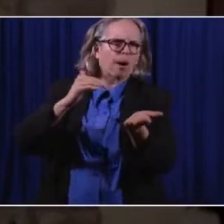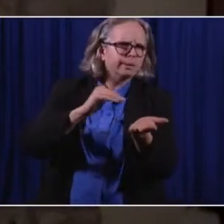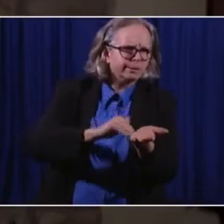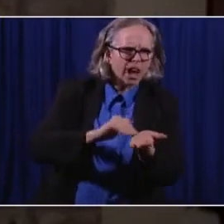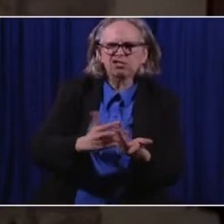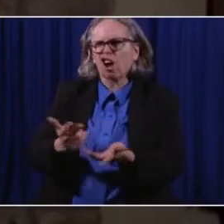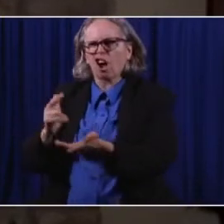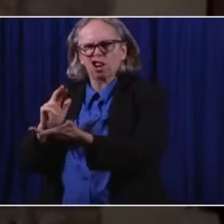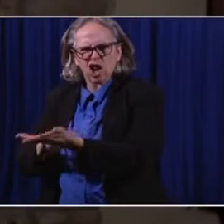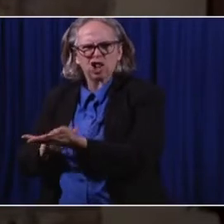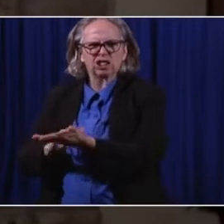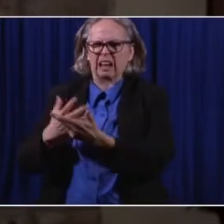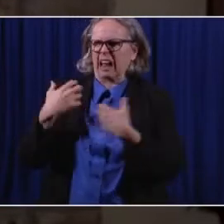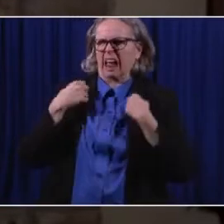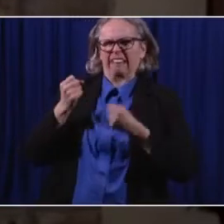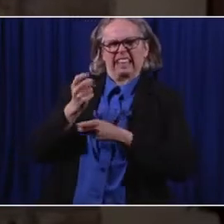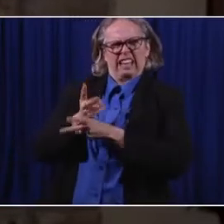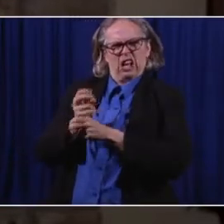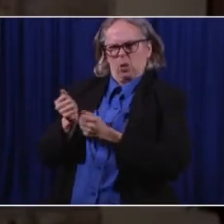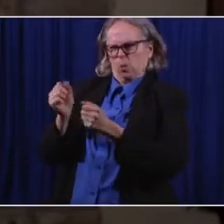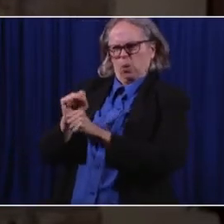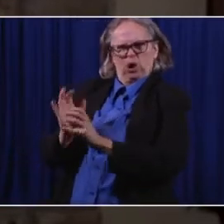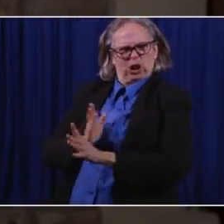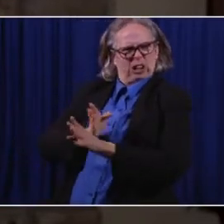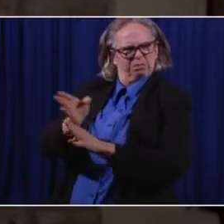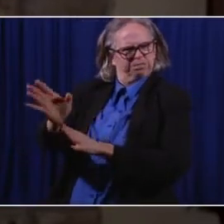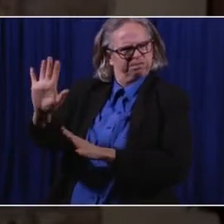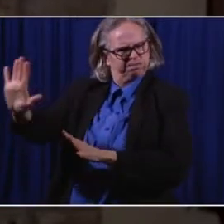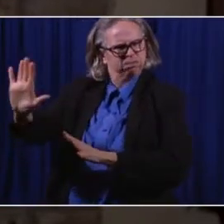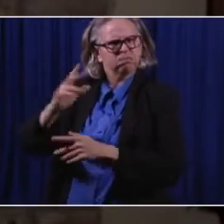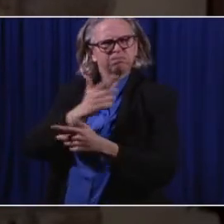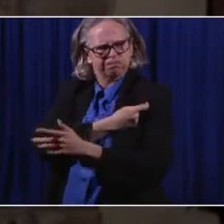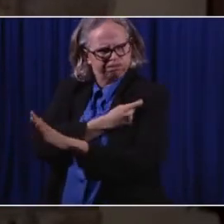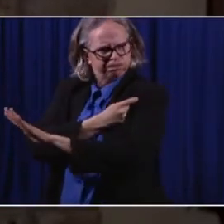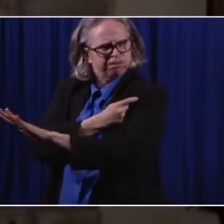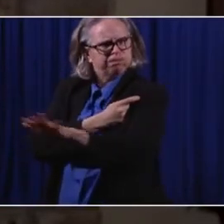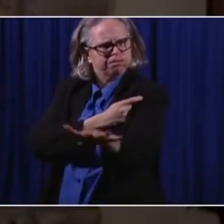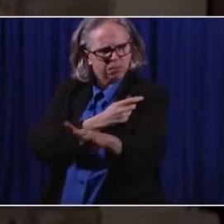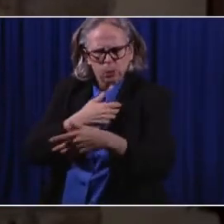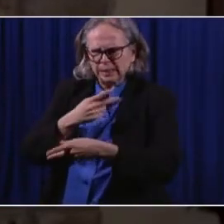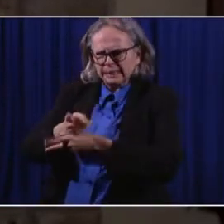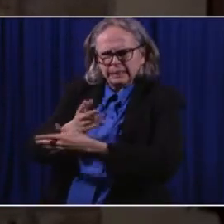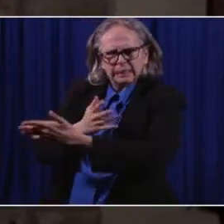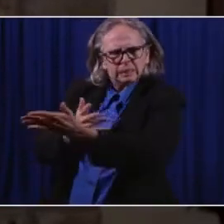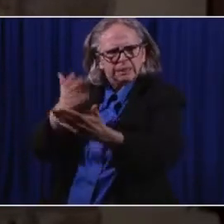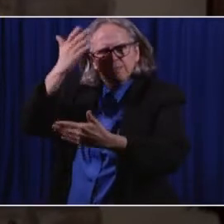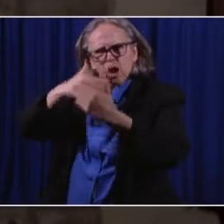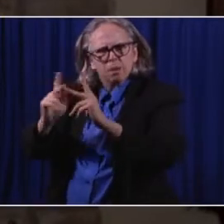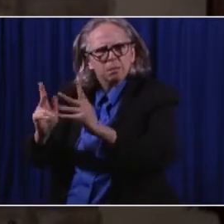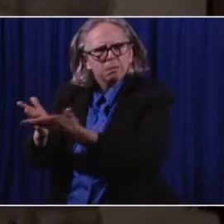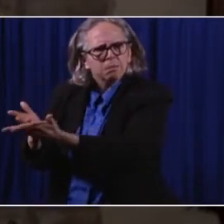who are defending us, protecting us, taking care of our loved ones, seeing things